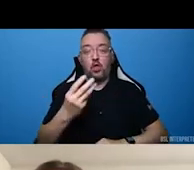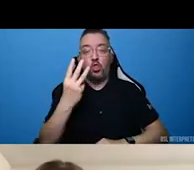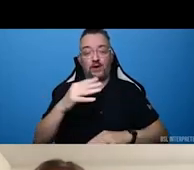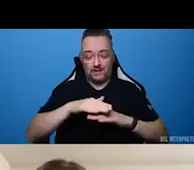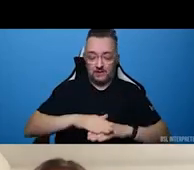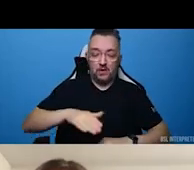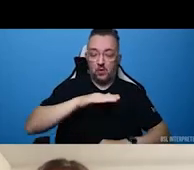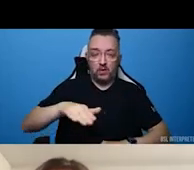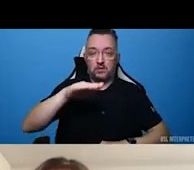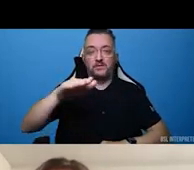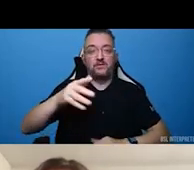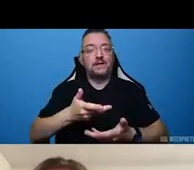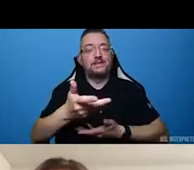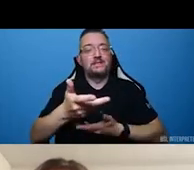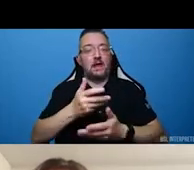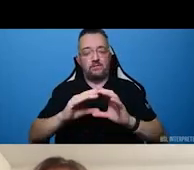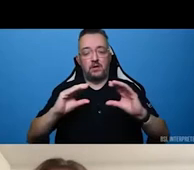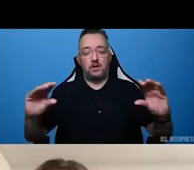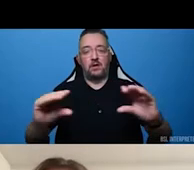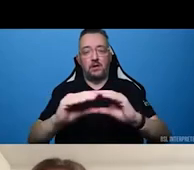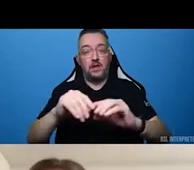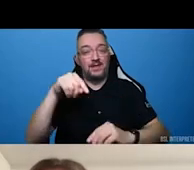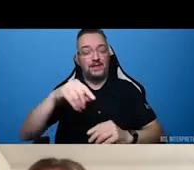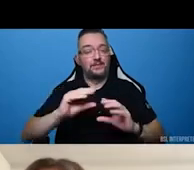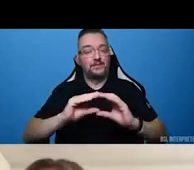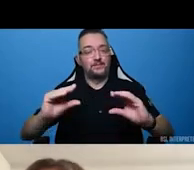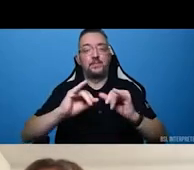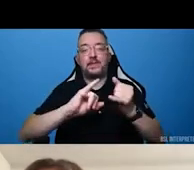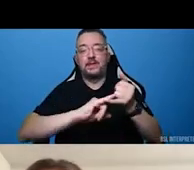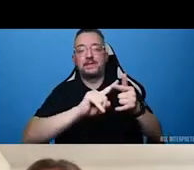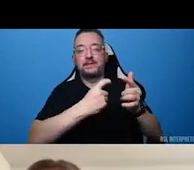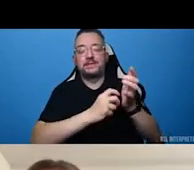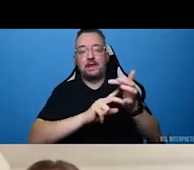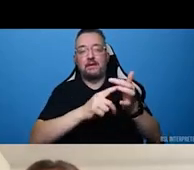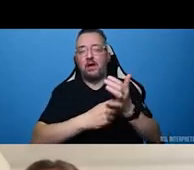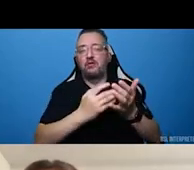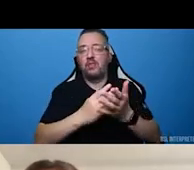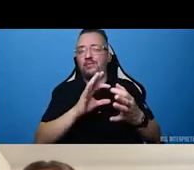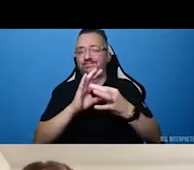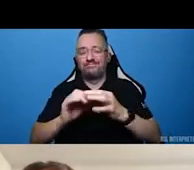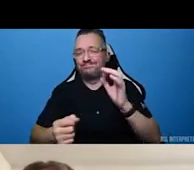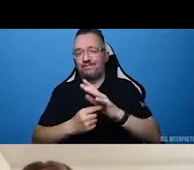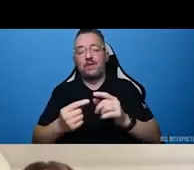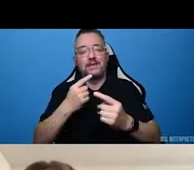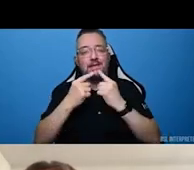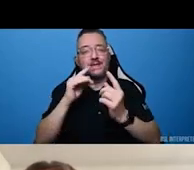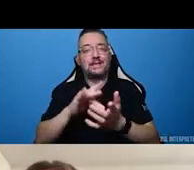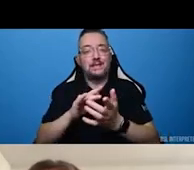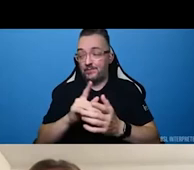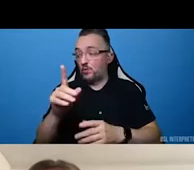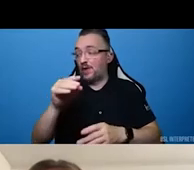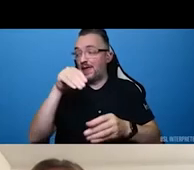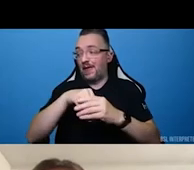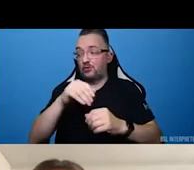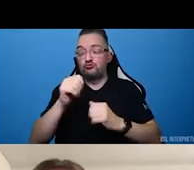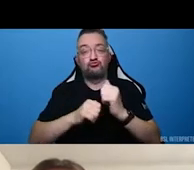of server racks, the server rack being the kind of primary component of the data center. And embedded into that structure are